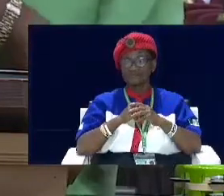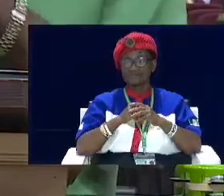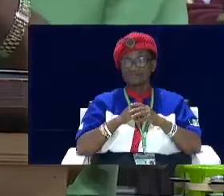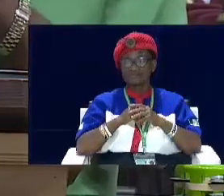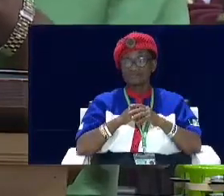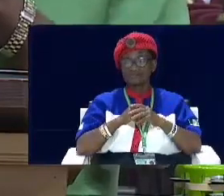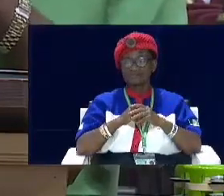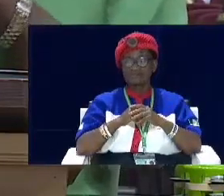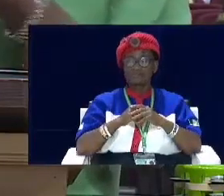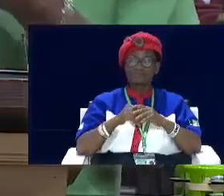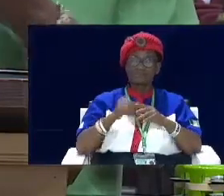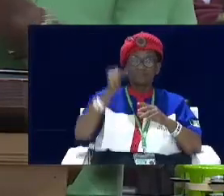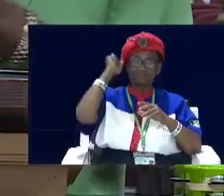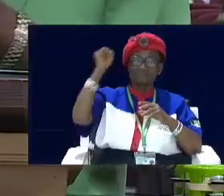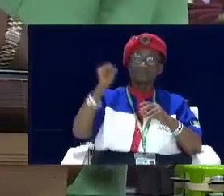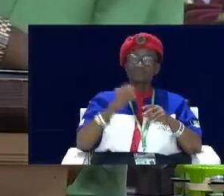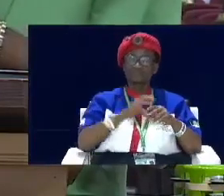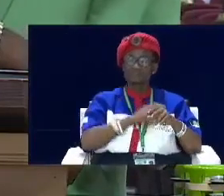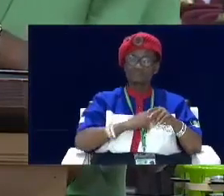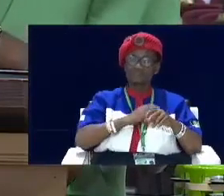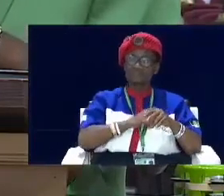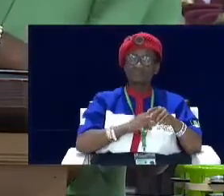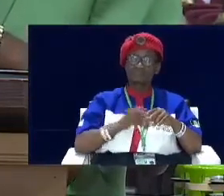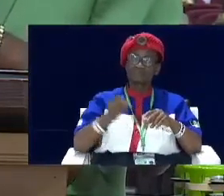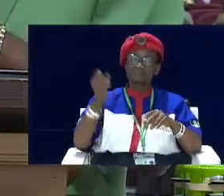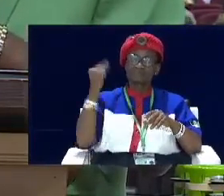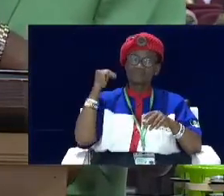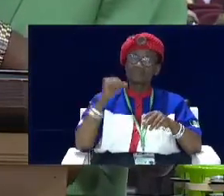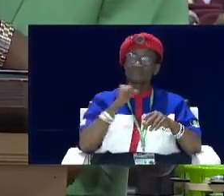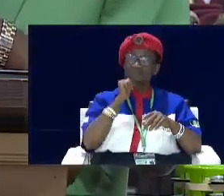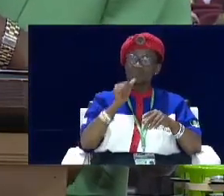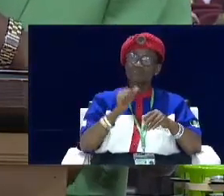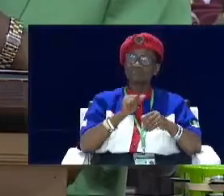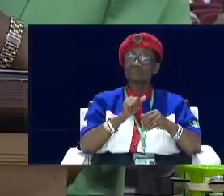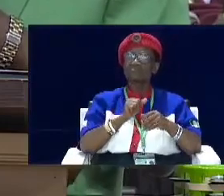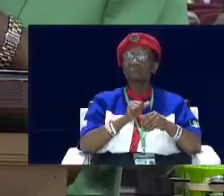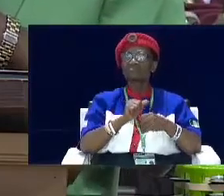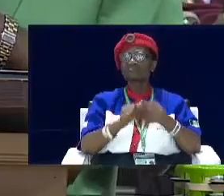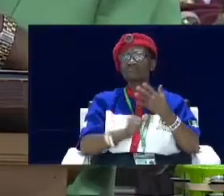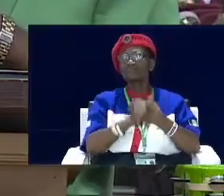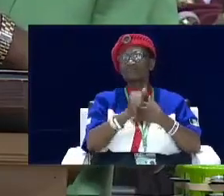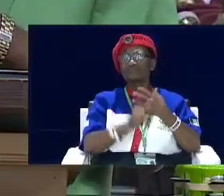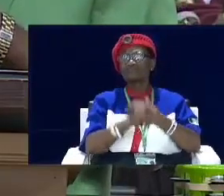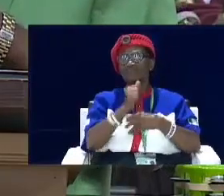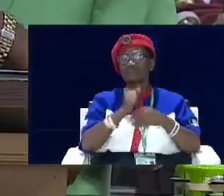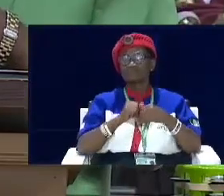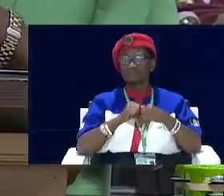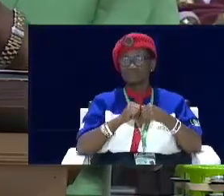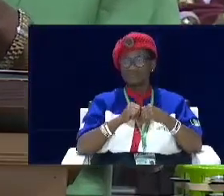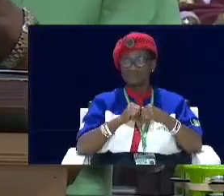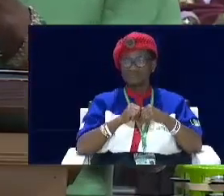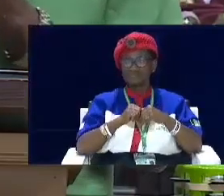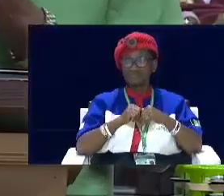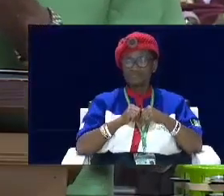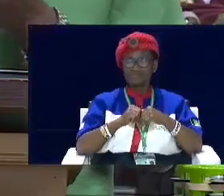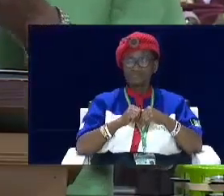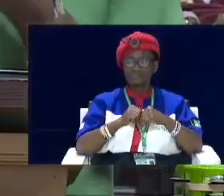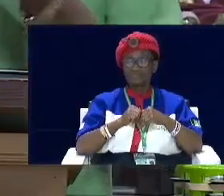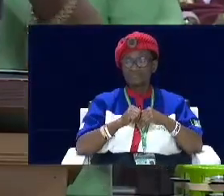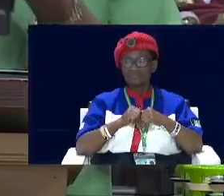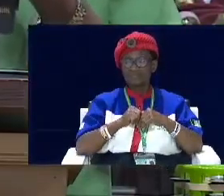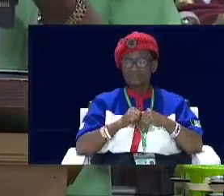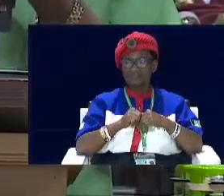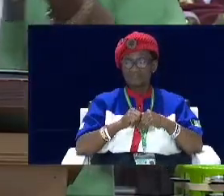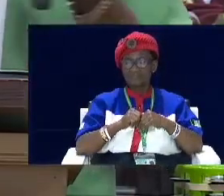His character was not soiled. Be si ni iwa omoluabi re ko ni eri kankan lara bo ti wo kori.